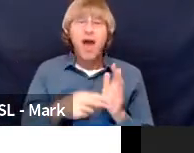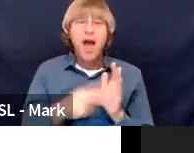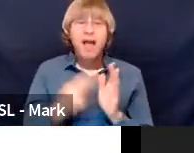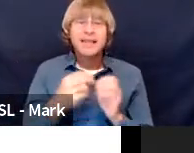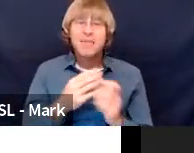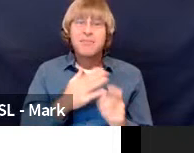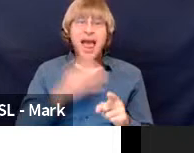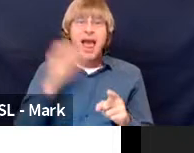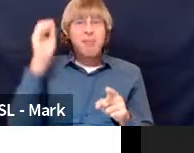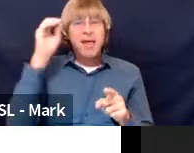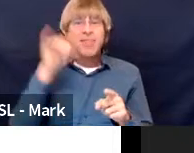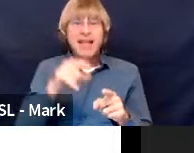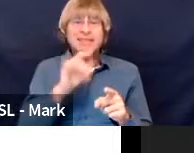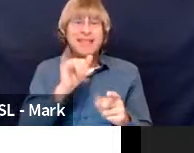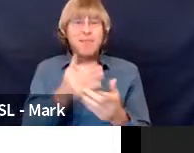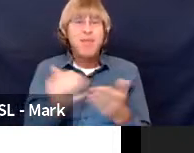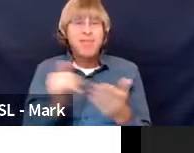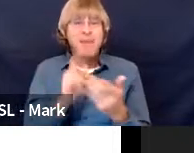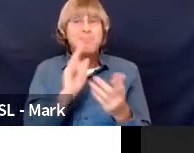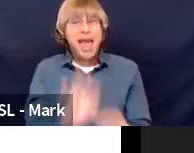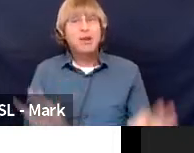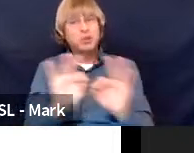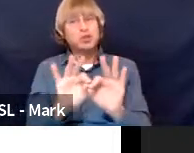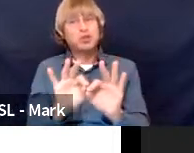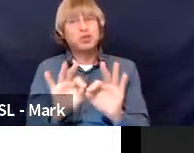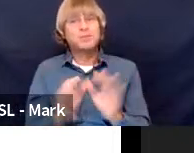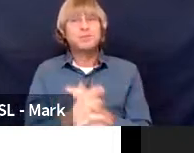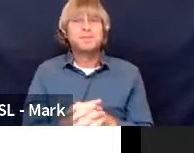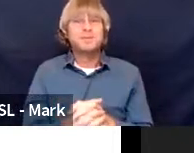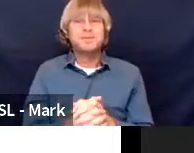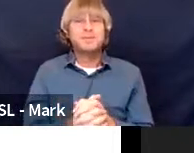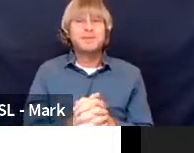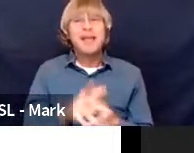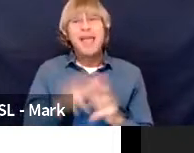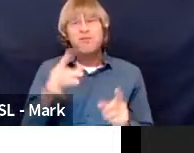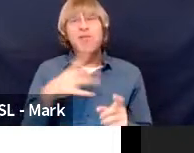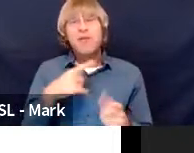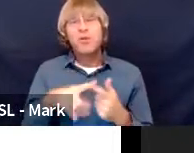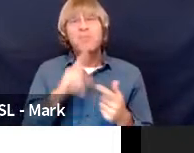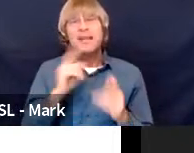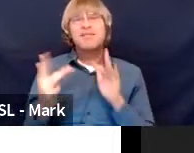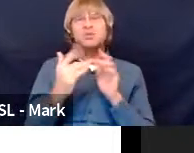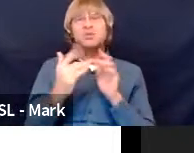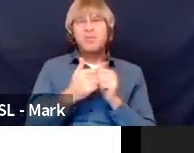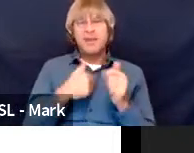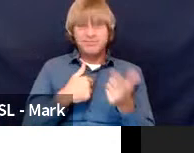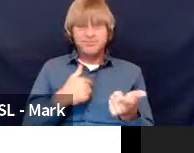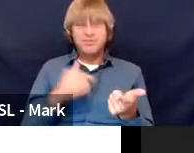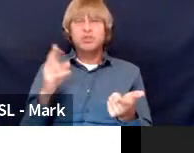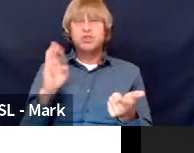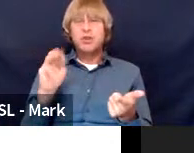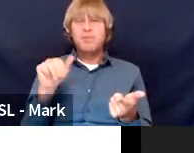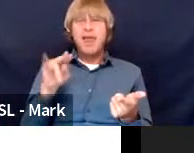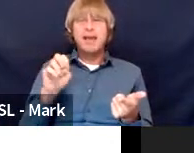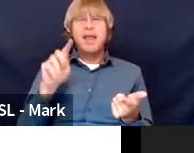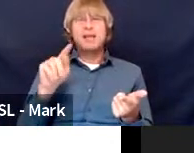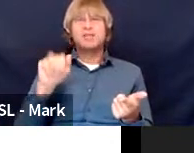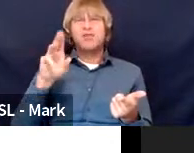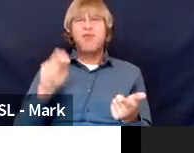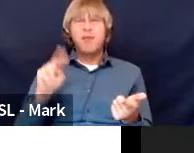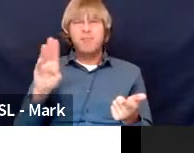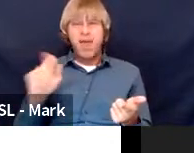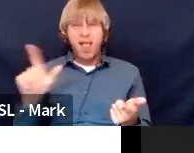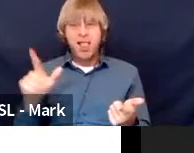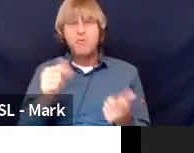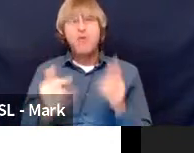my opinion, that is the material that matters. If you'd like to be in touch, again, my name is Jermaine Teron Bell, and